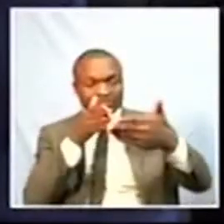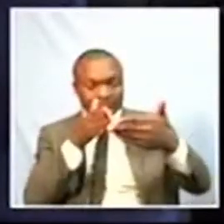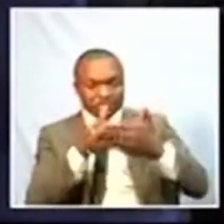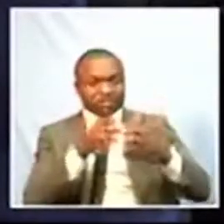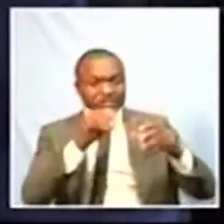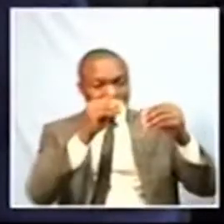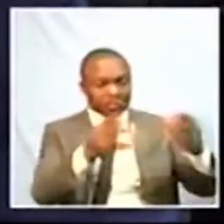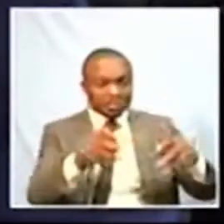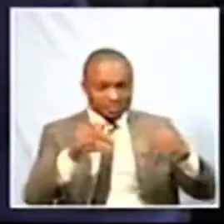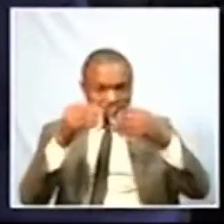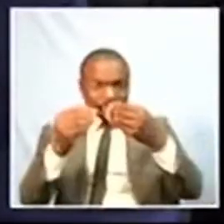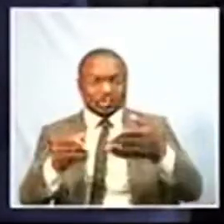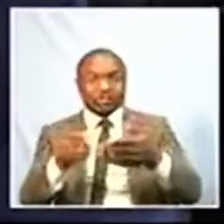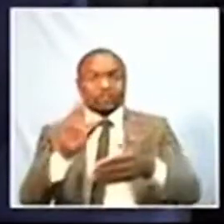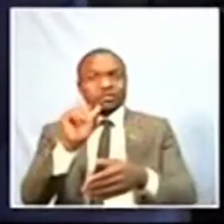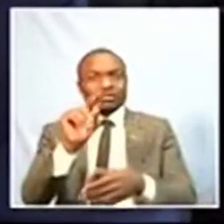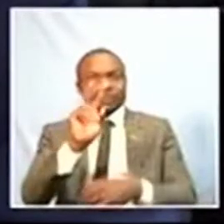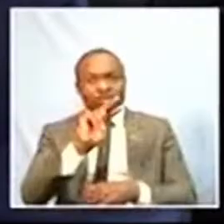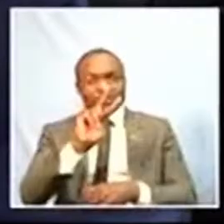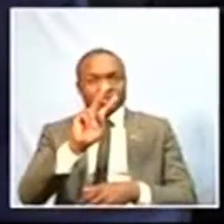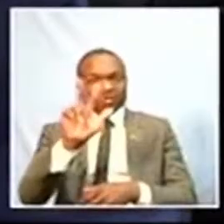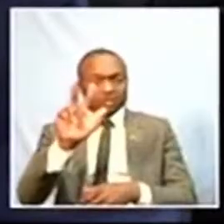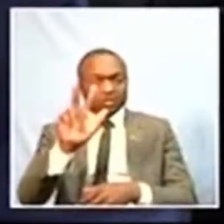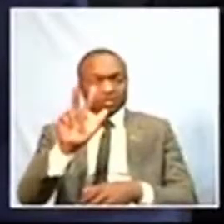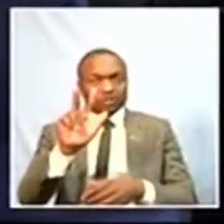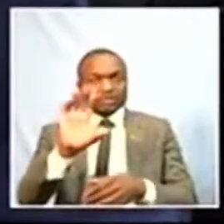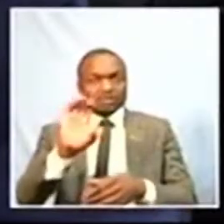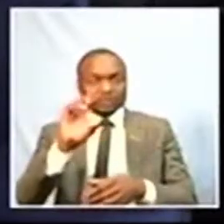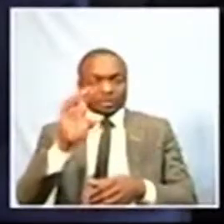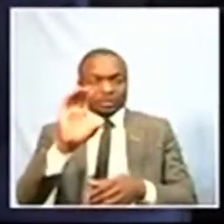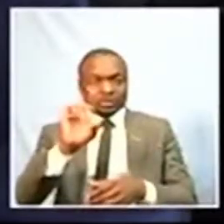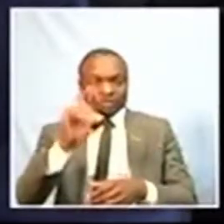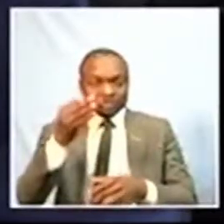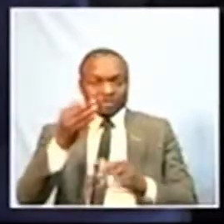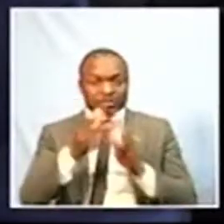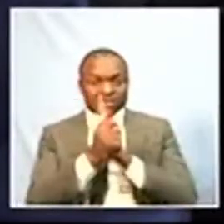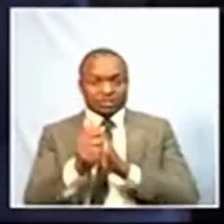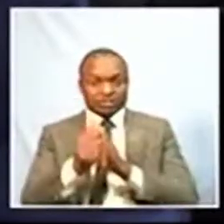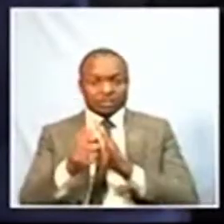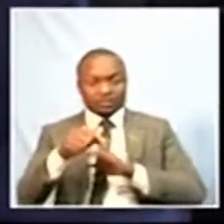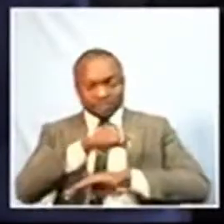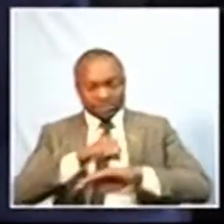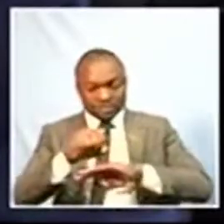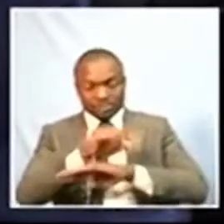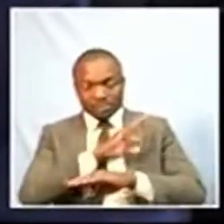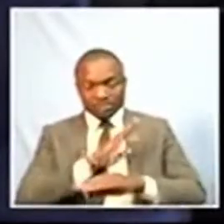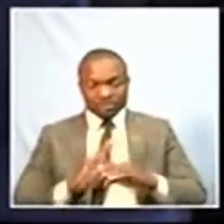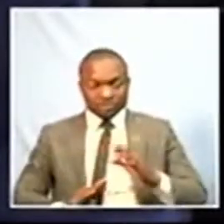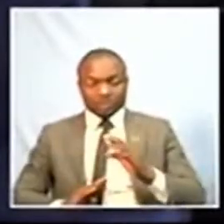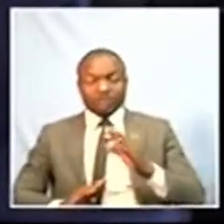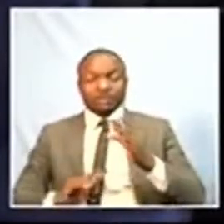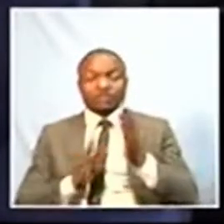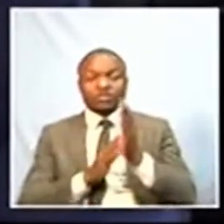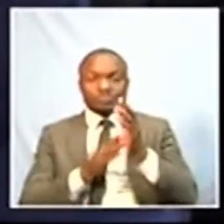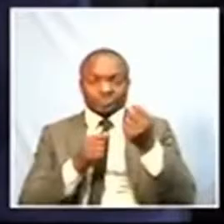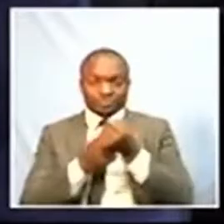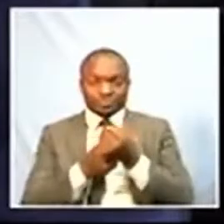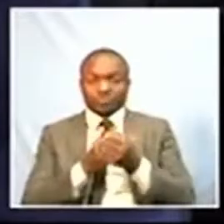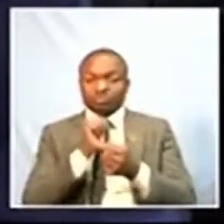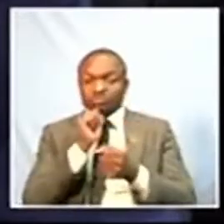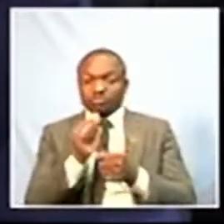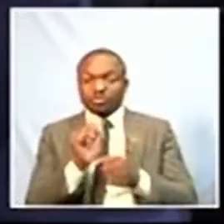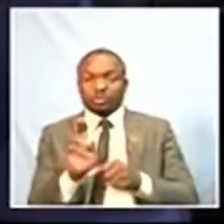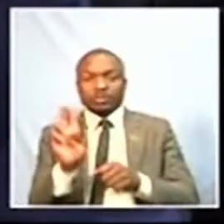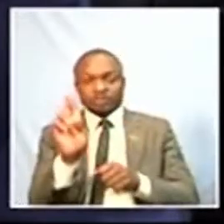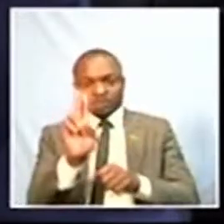expenditure relates to 2023 CDF skills and secondary boarding bursaries that were unspent at the end of